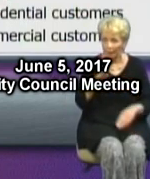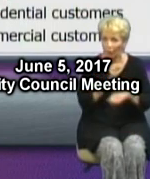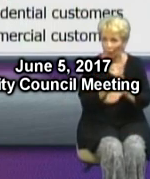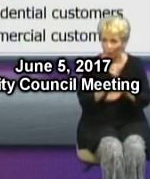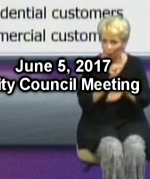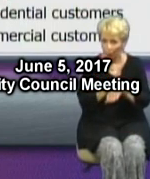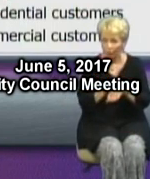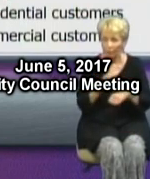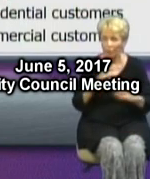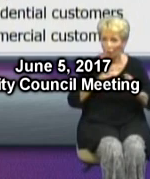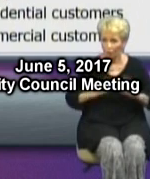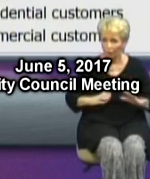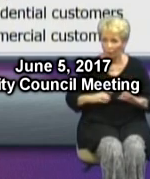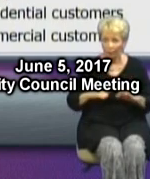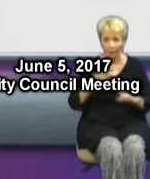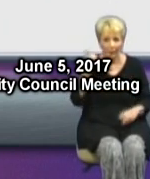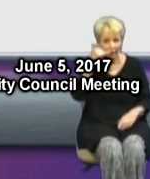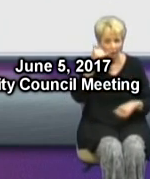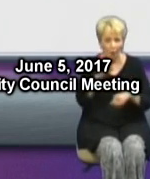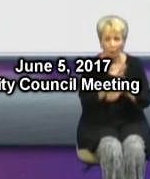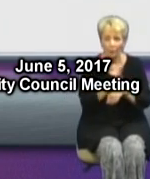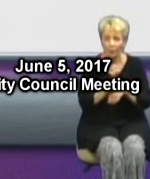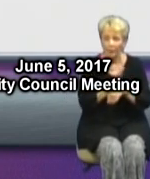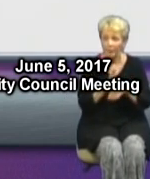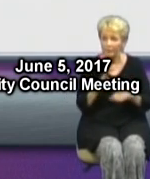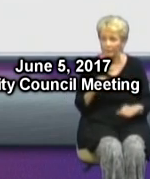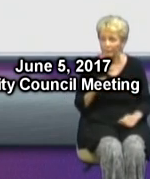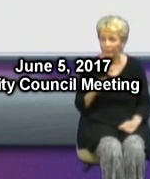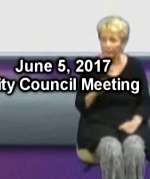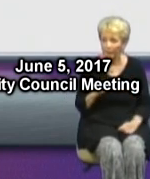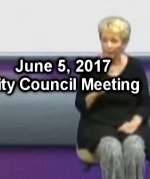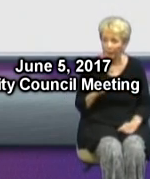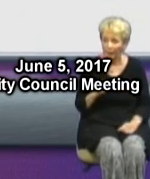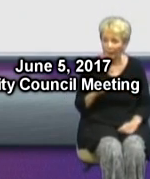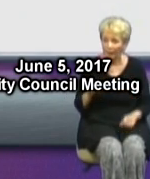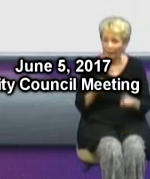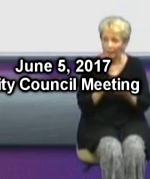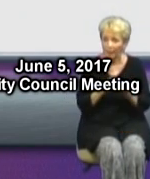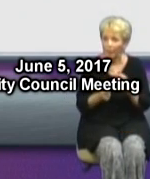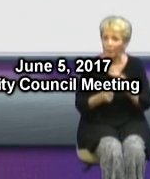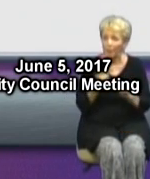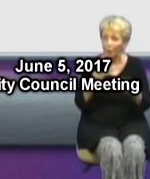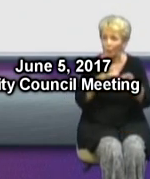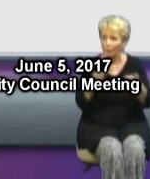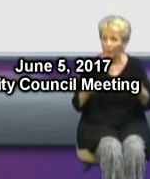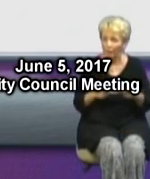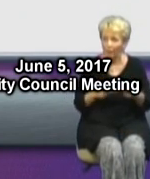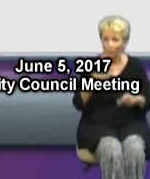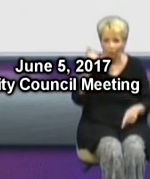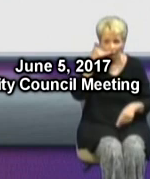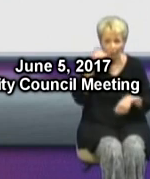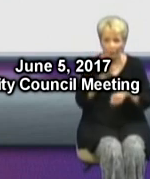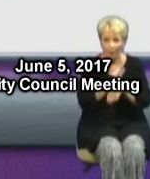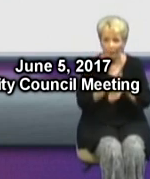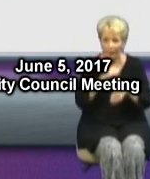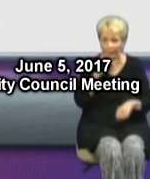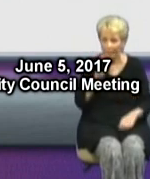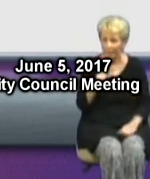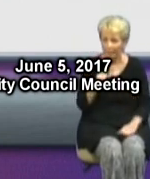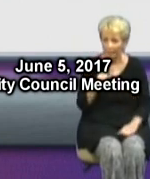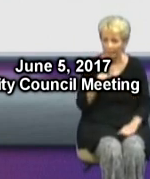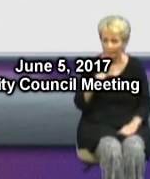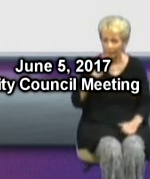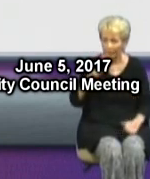customers. Our phone business, like most places, phone business